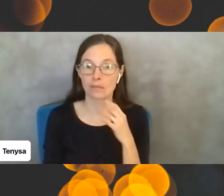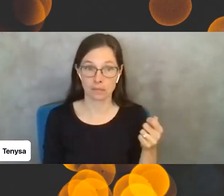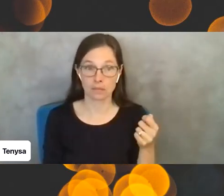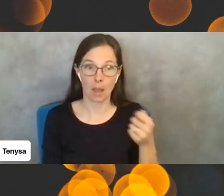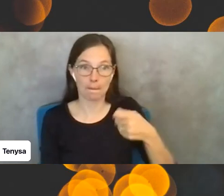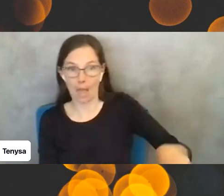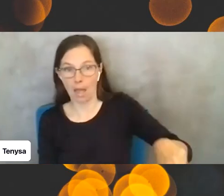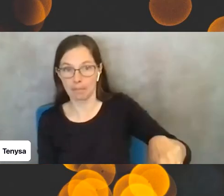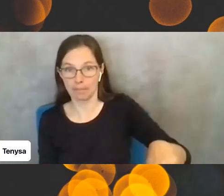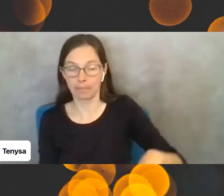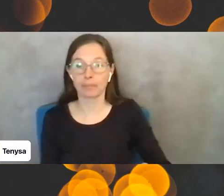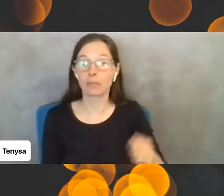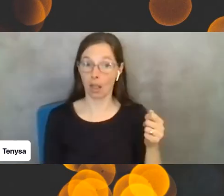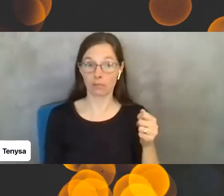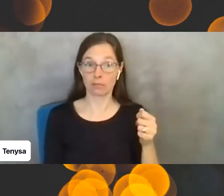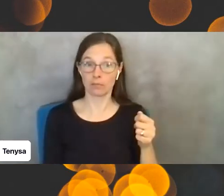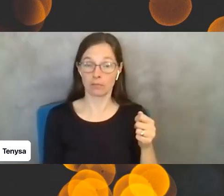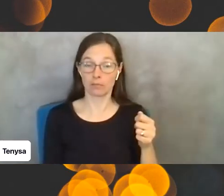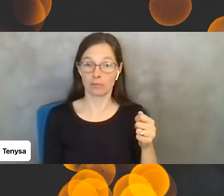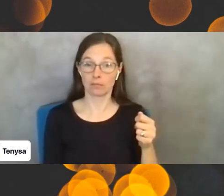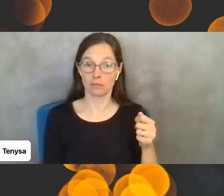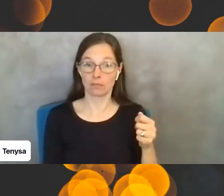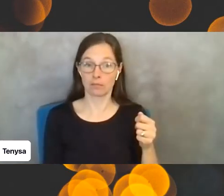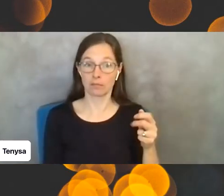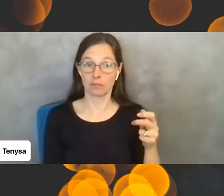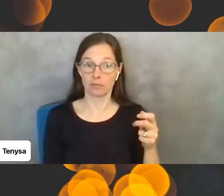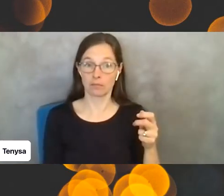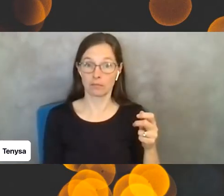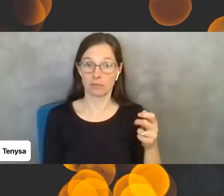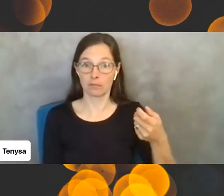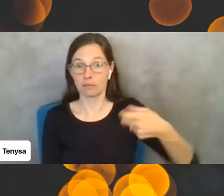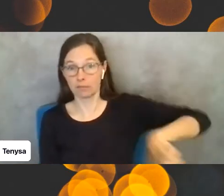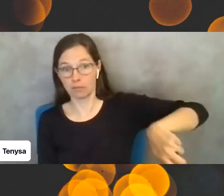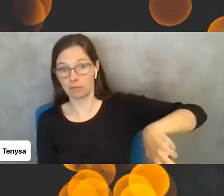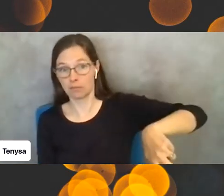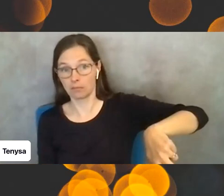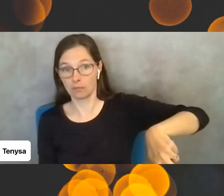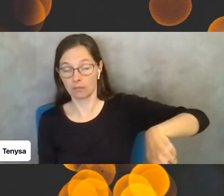Nice. Back to on guard. Parry number 2, bam.